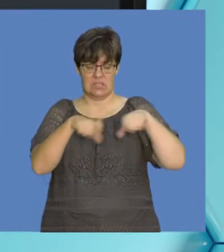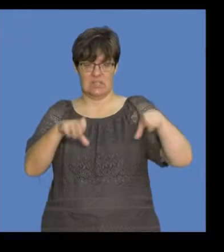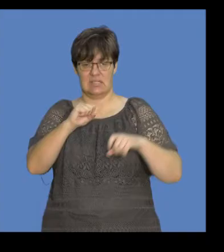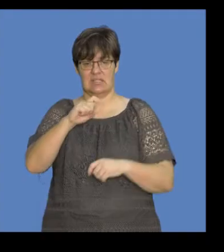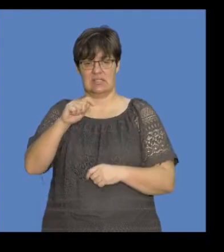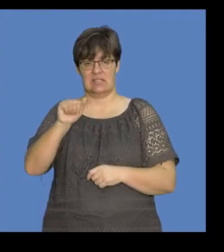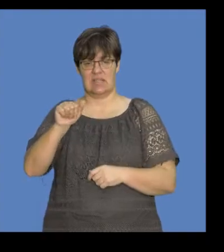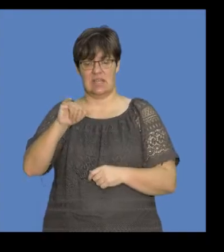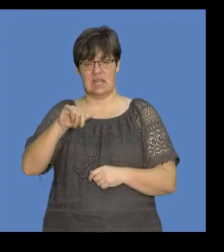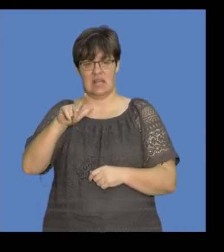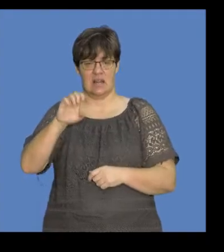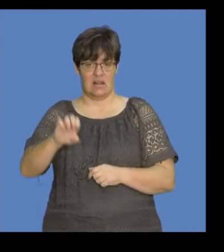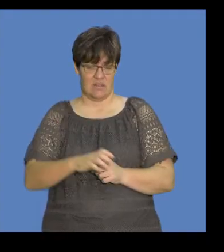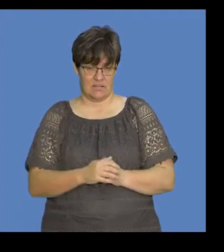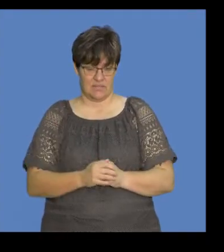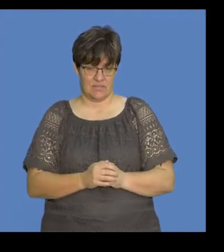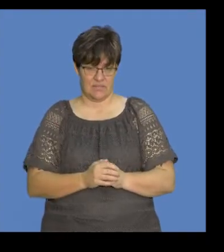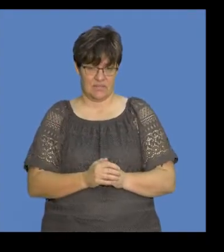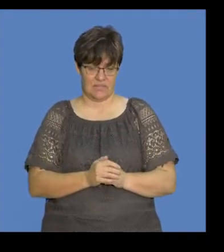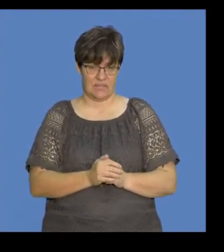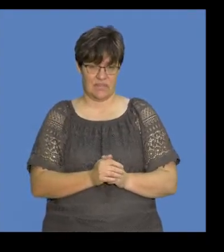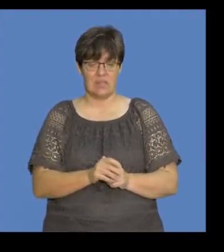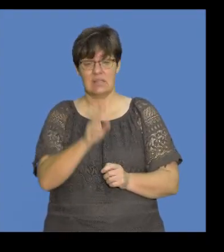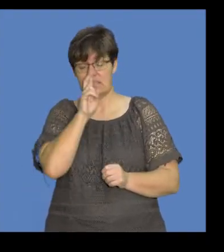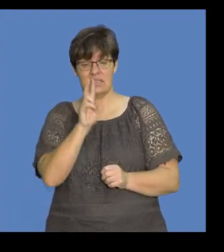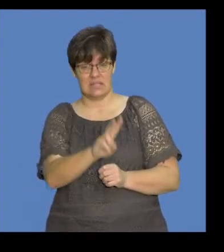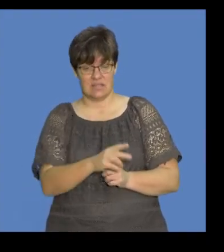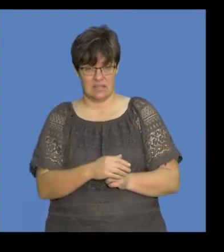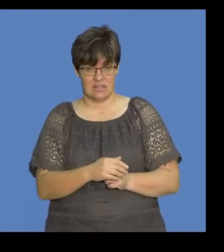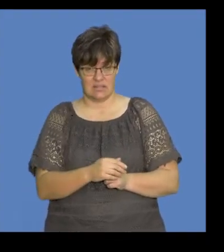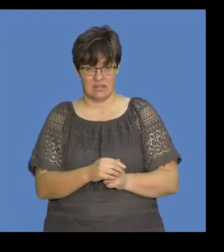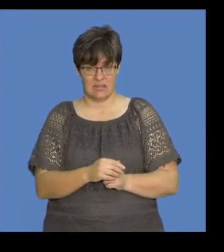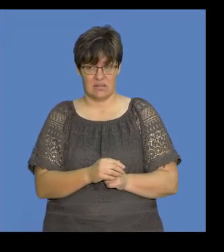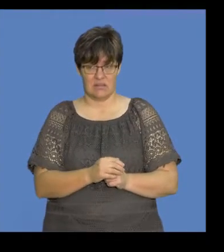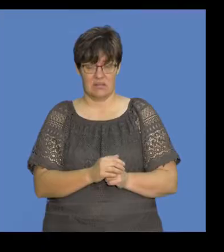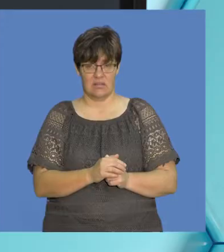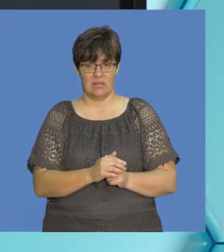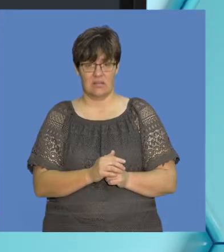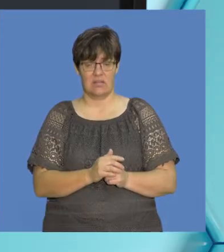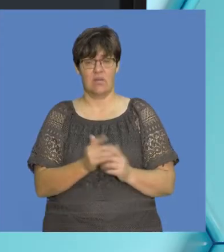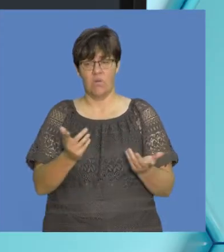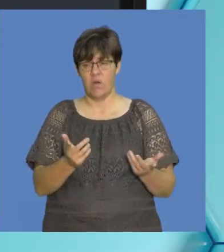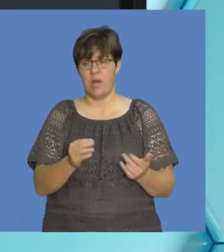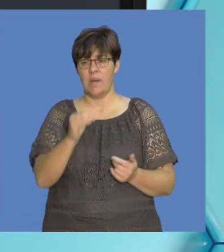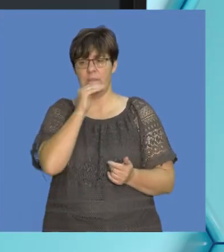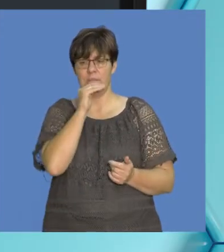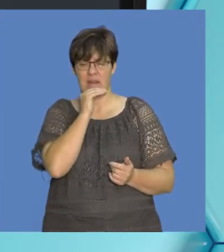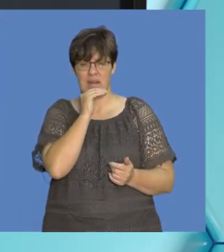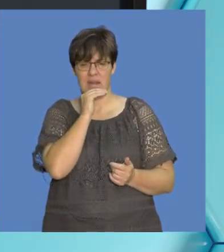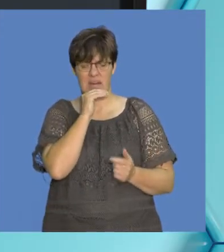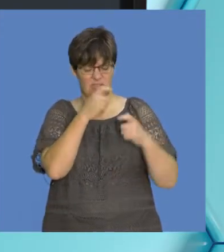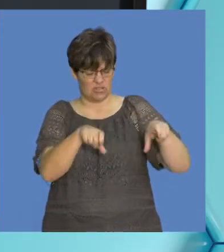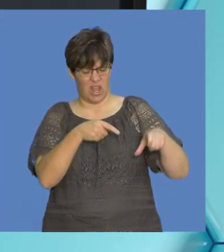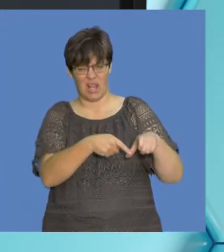later. Right? So you see, there I said, there's your stale checks. Right? So what do we mean by a stale